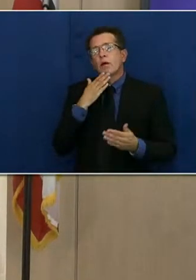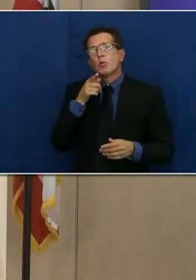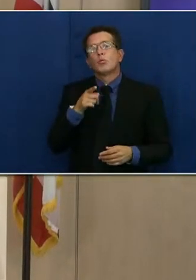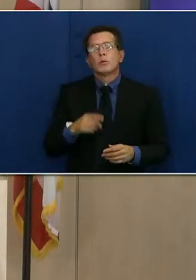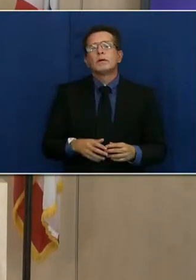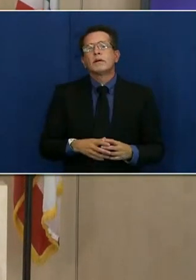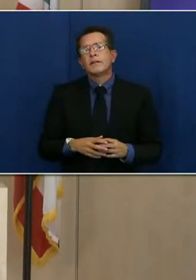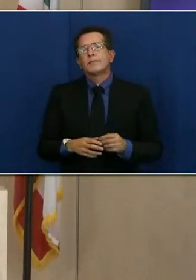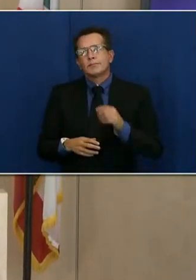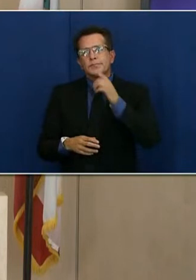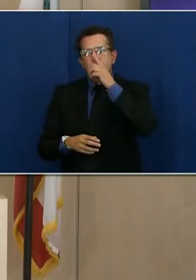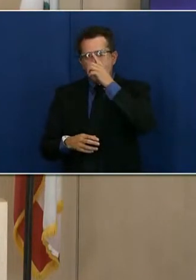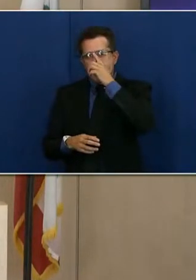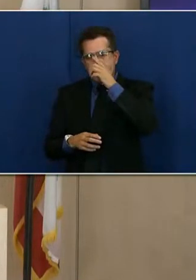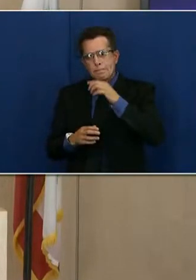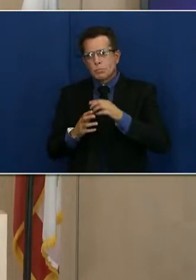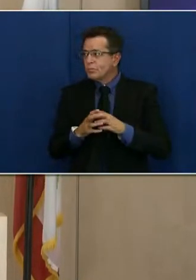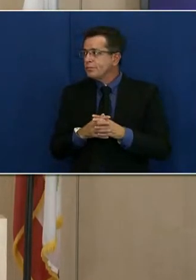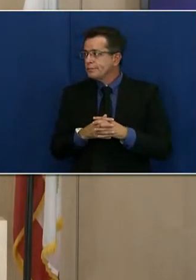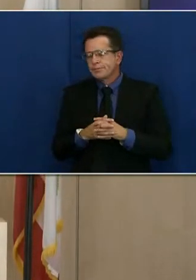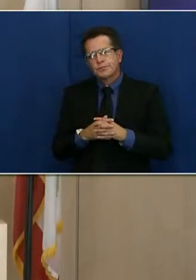Thank you.